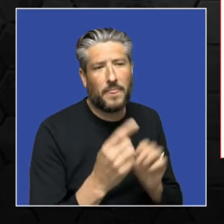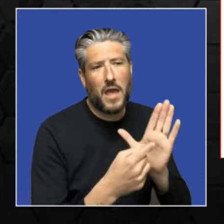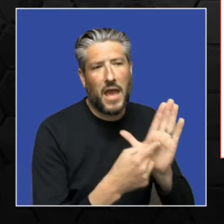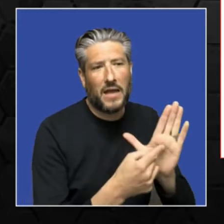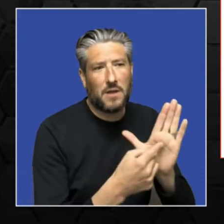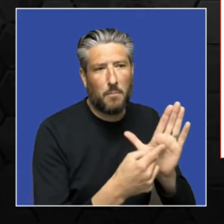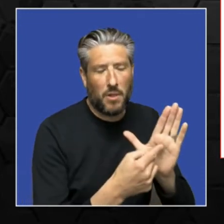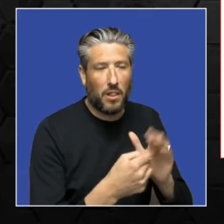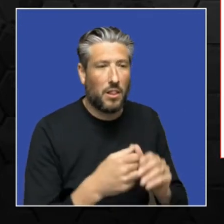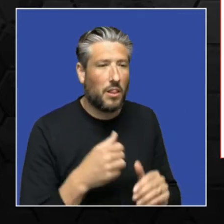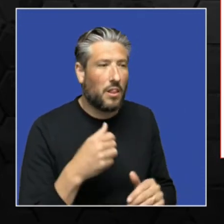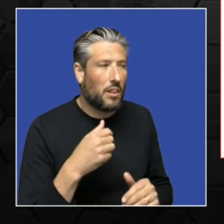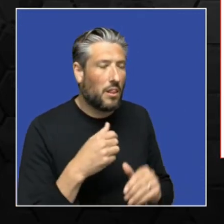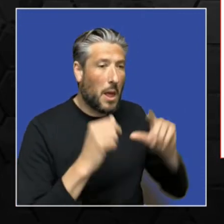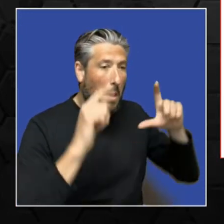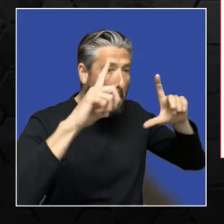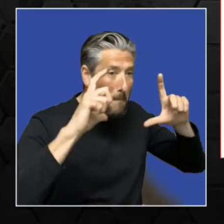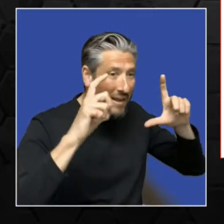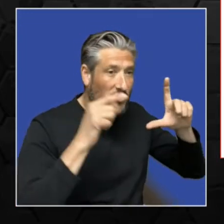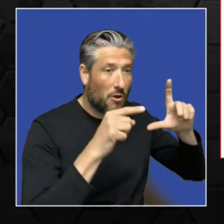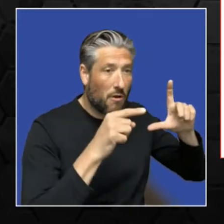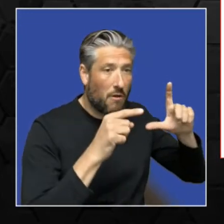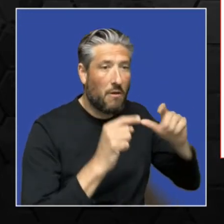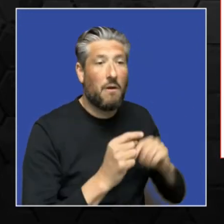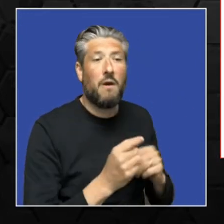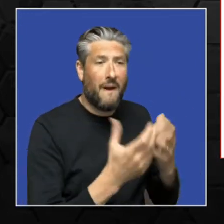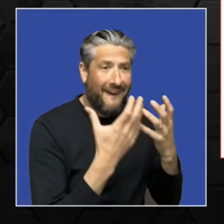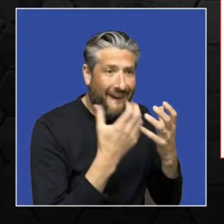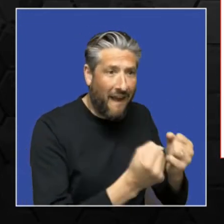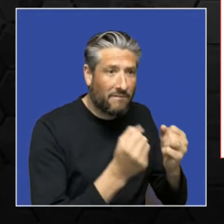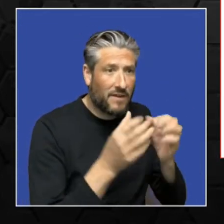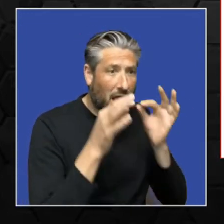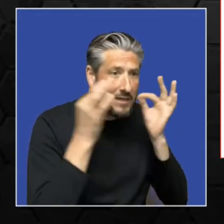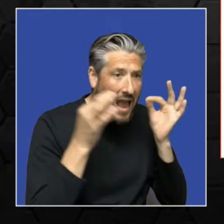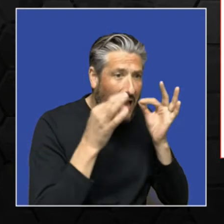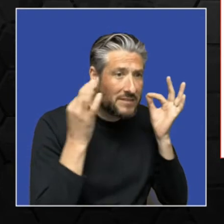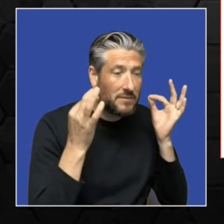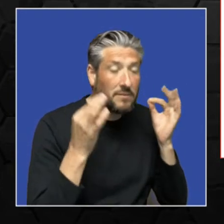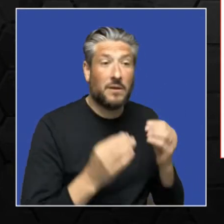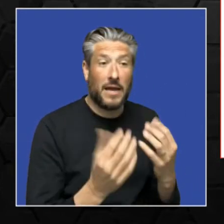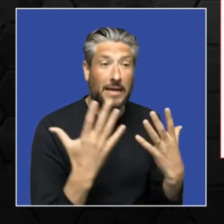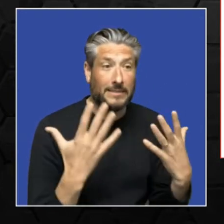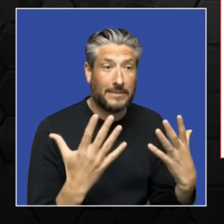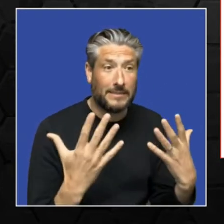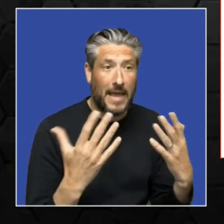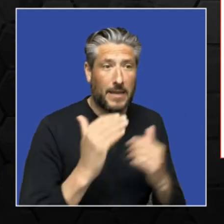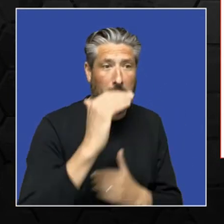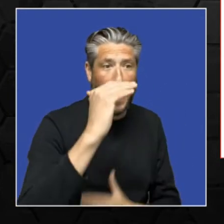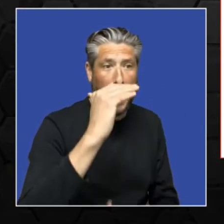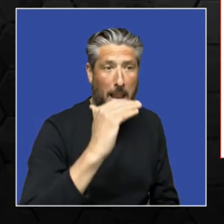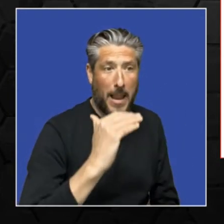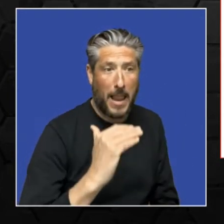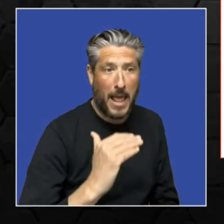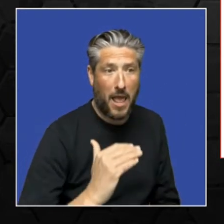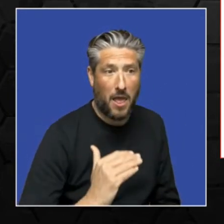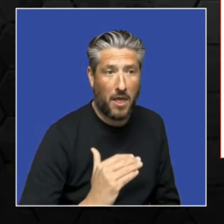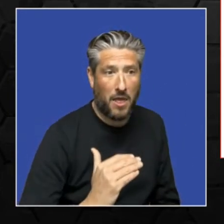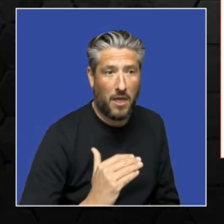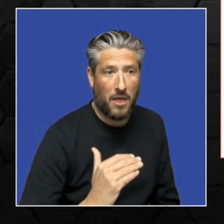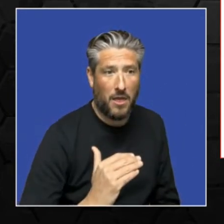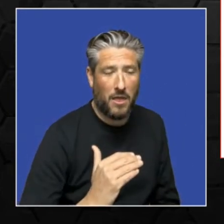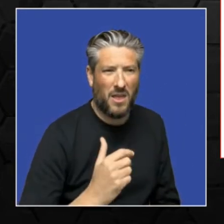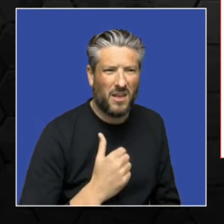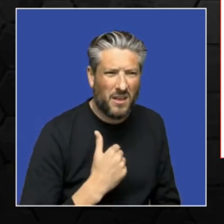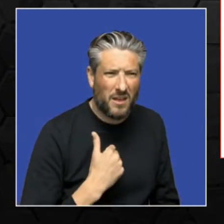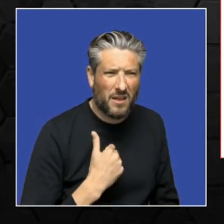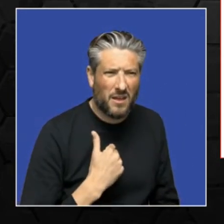I require, let's say, 10 layers, I'm not going to get there if I start with just one layer, experiment with that, 2 layers,